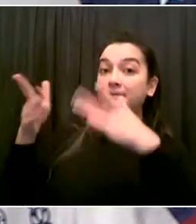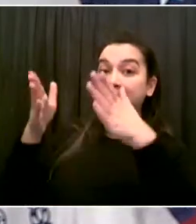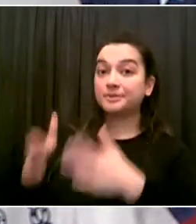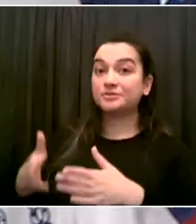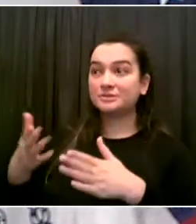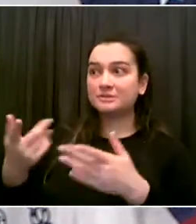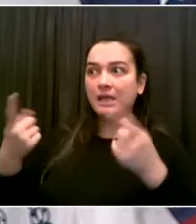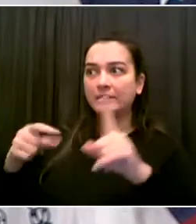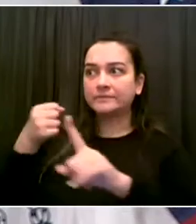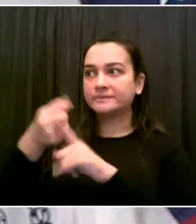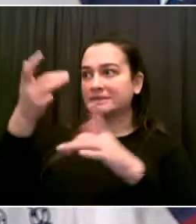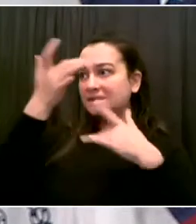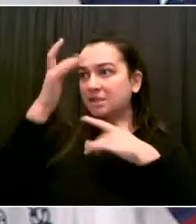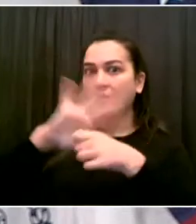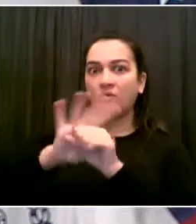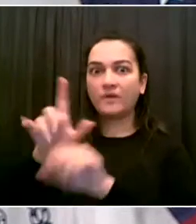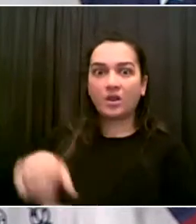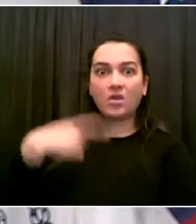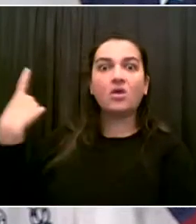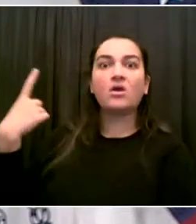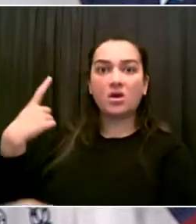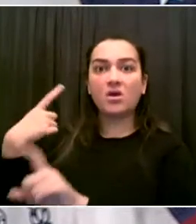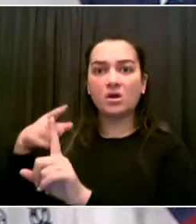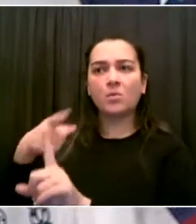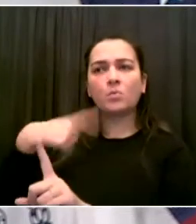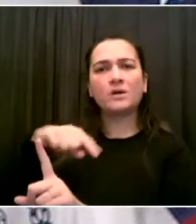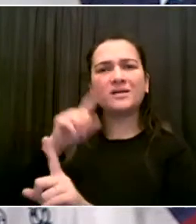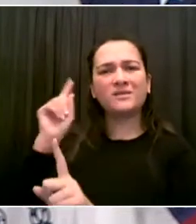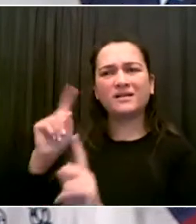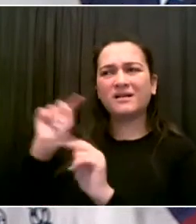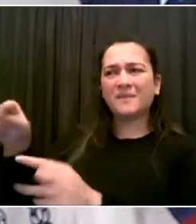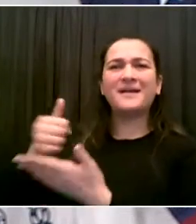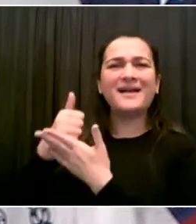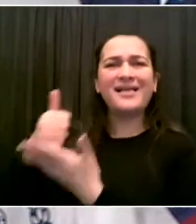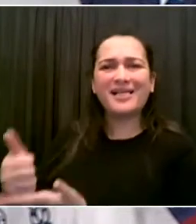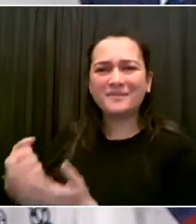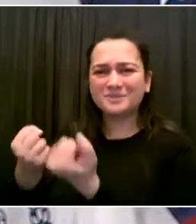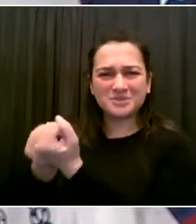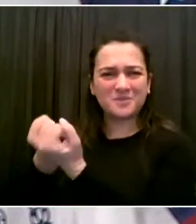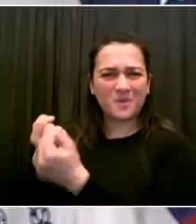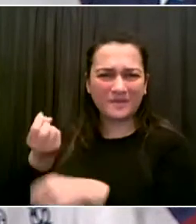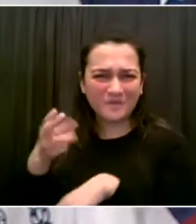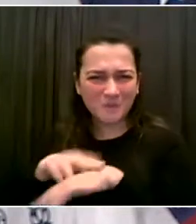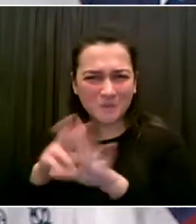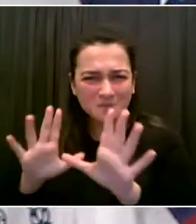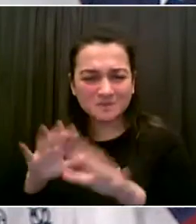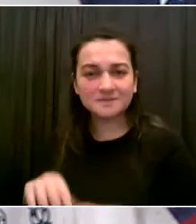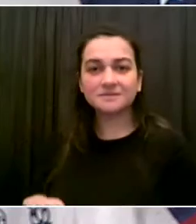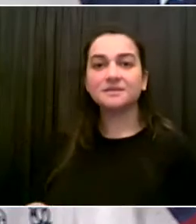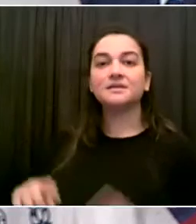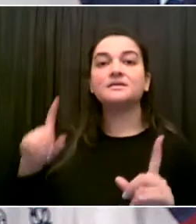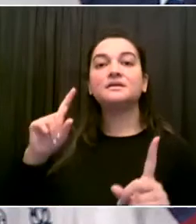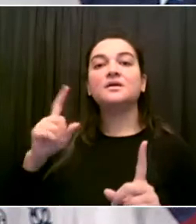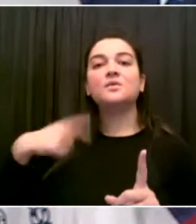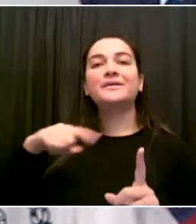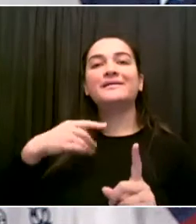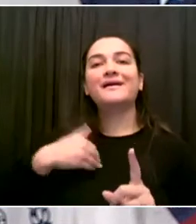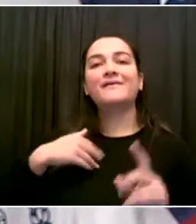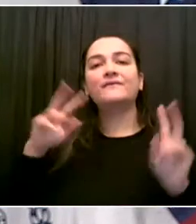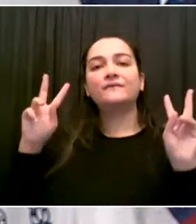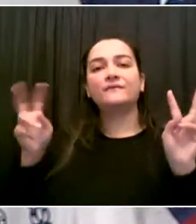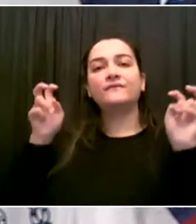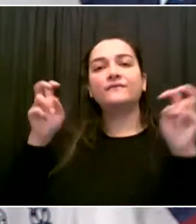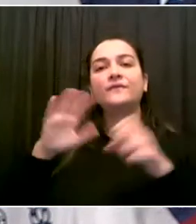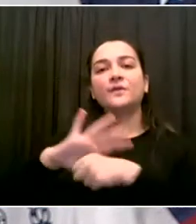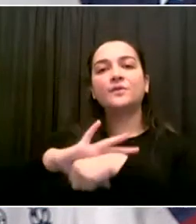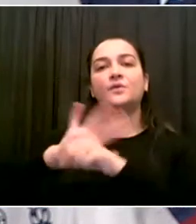that's so much of the focus we've had with our COVID Centers of Excellence through health and hospitals to start